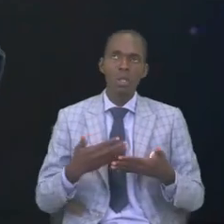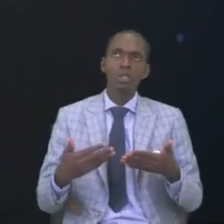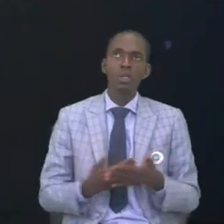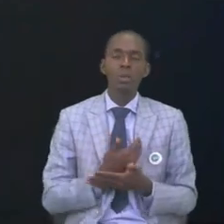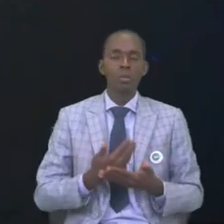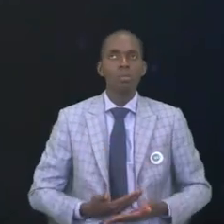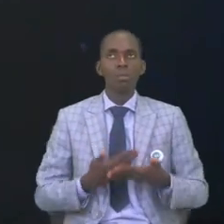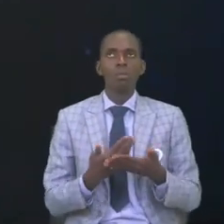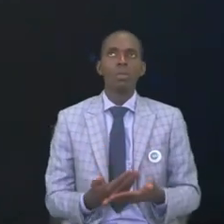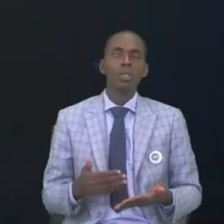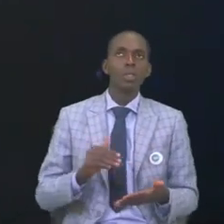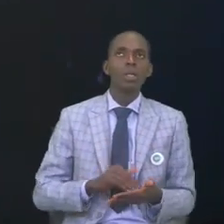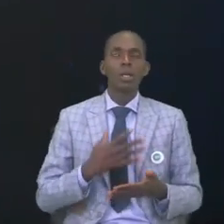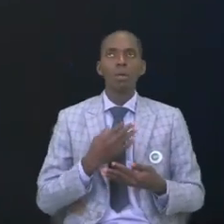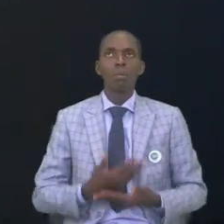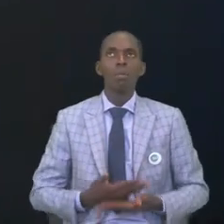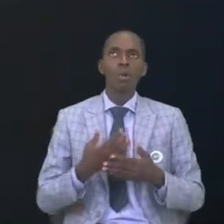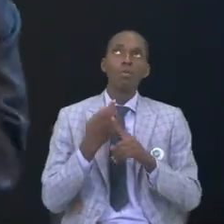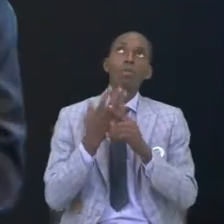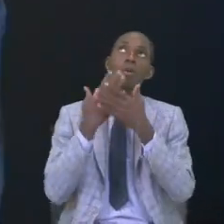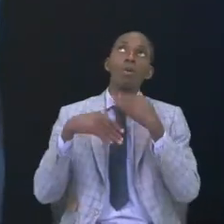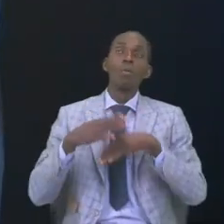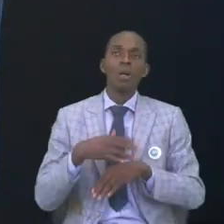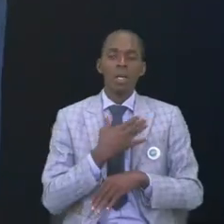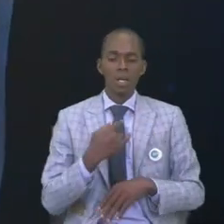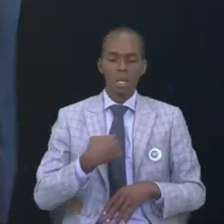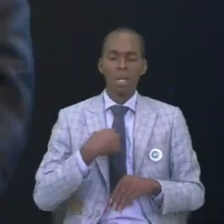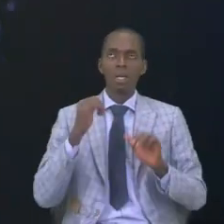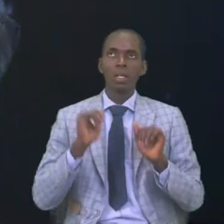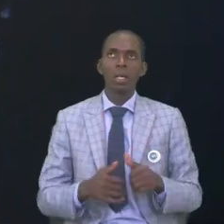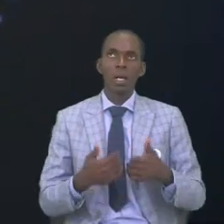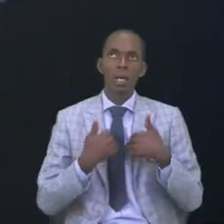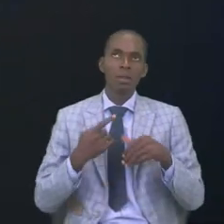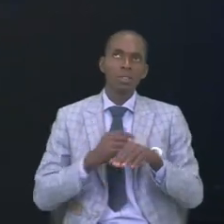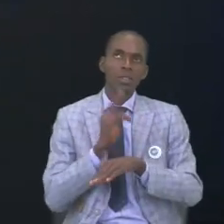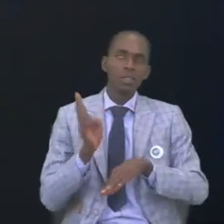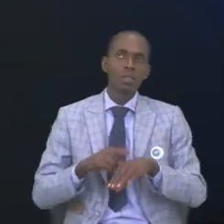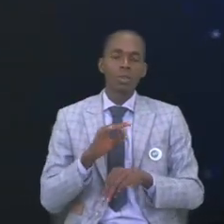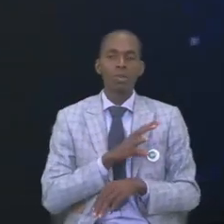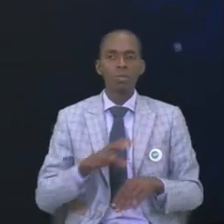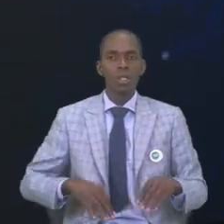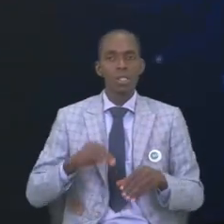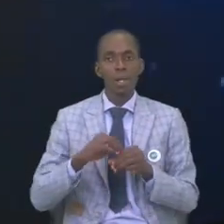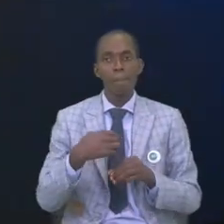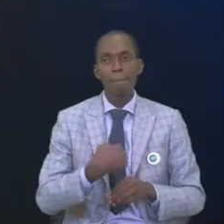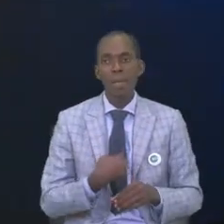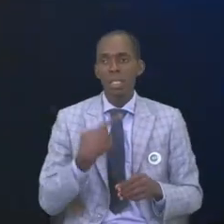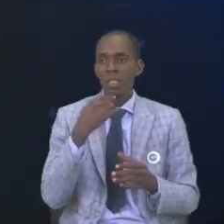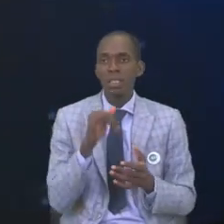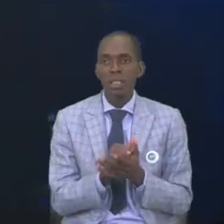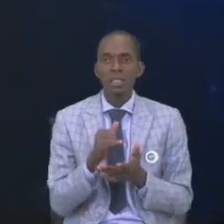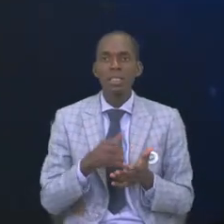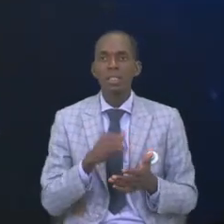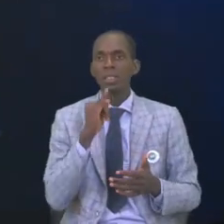and born from heaven, and I can have the nature of Christ in me. It says the Spirit of